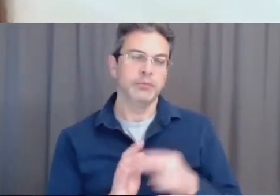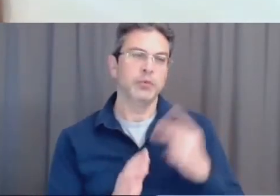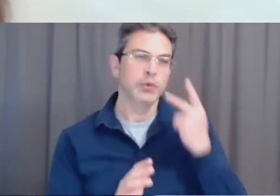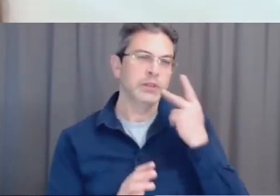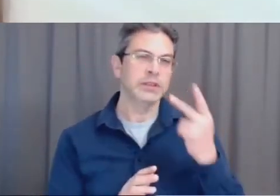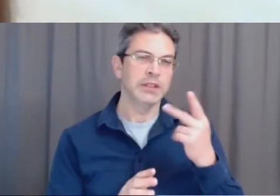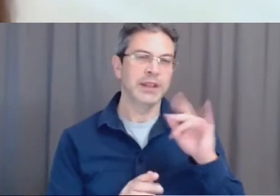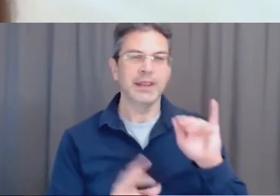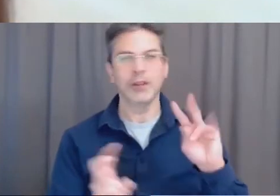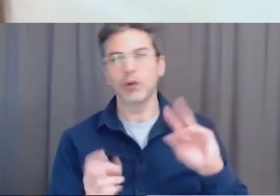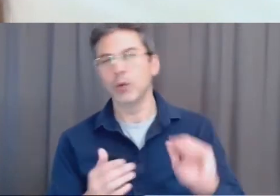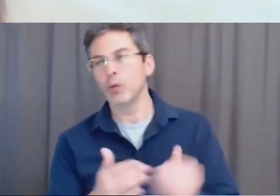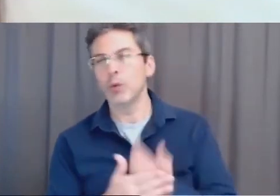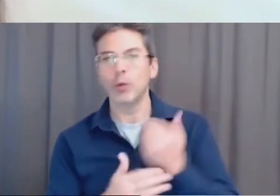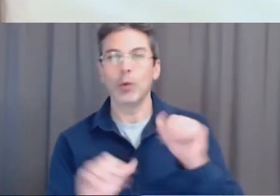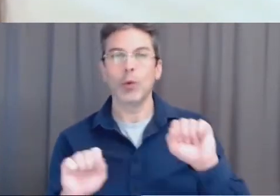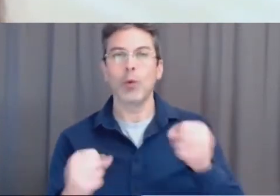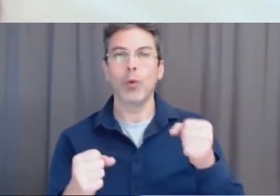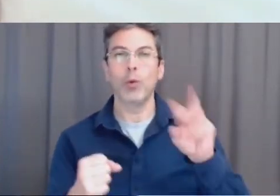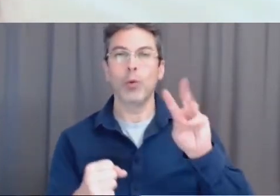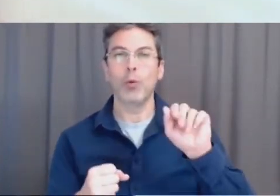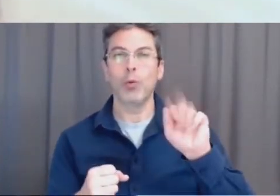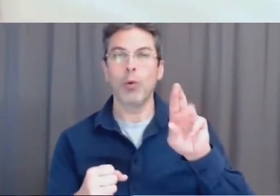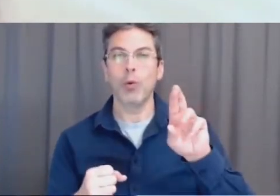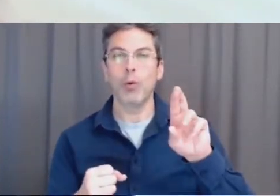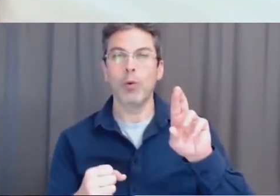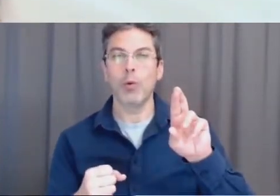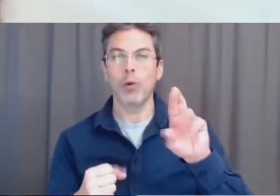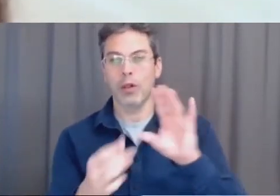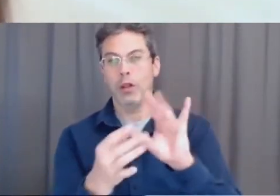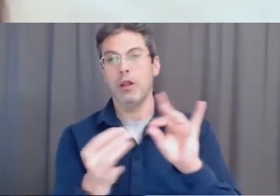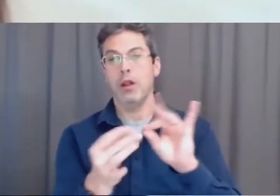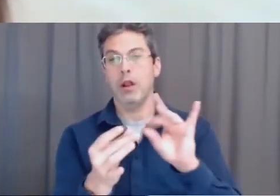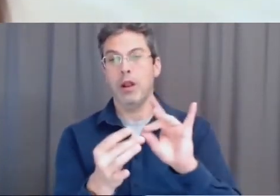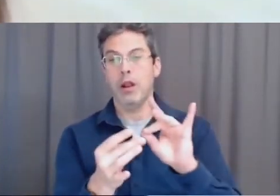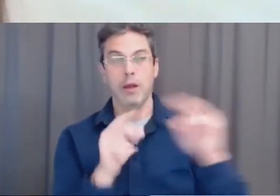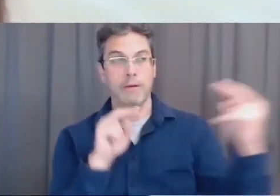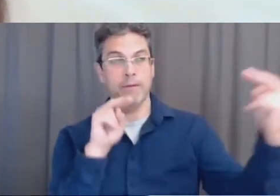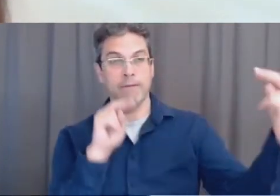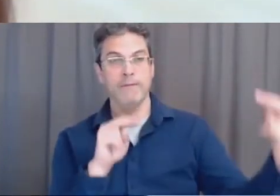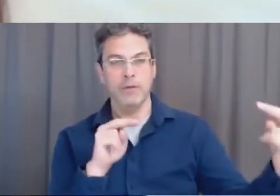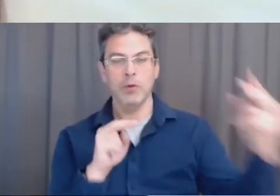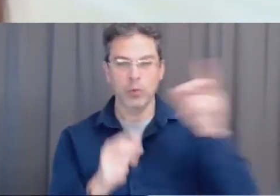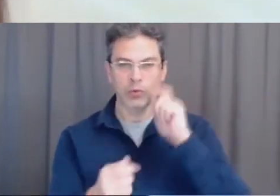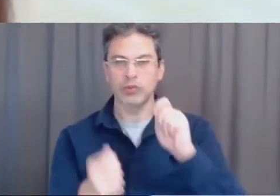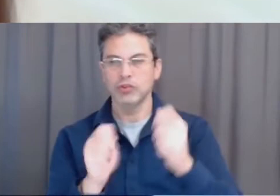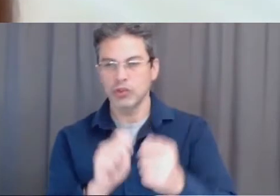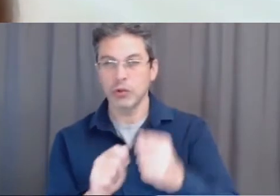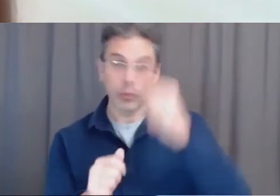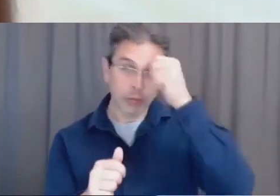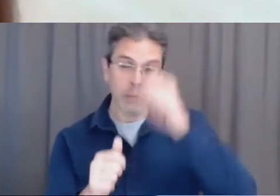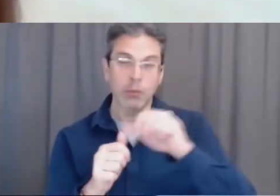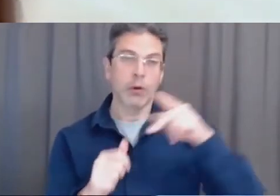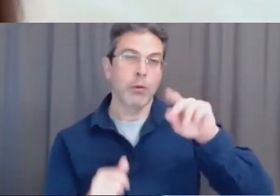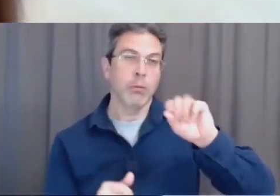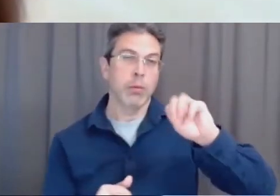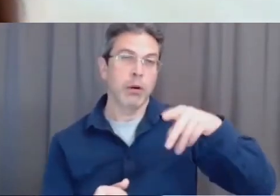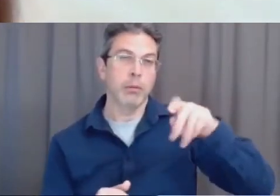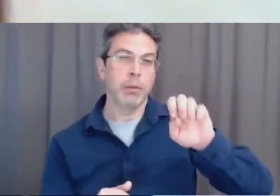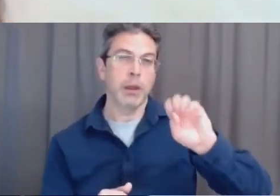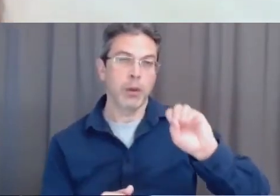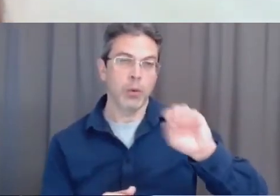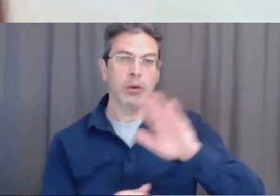War type of rhetoric or framing. So if you think back to the Pompeo speech that occurred in July at the